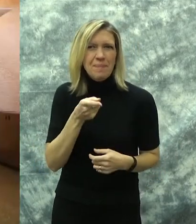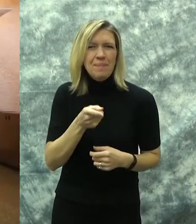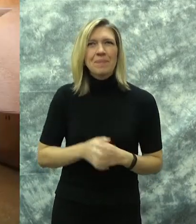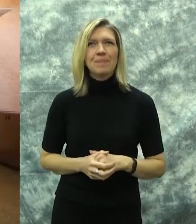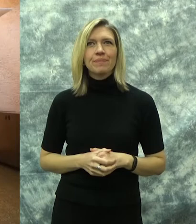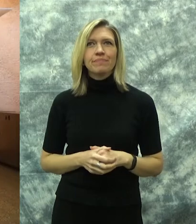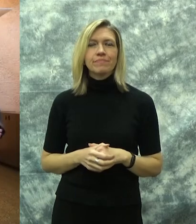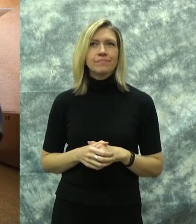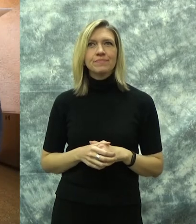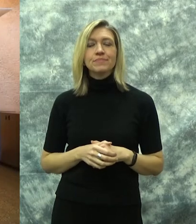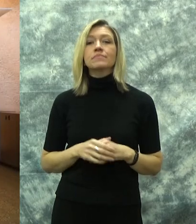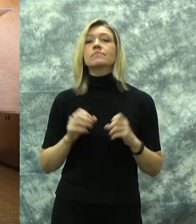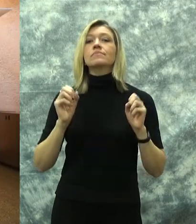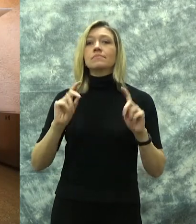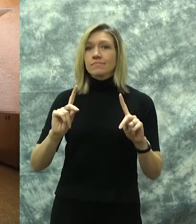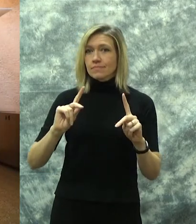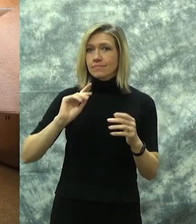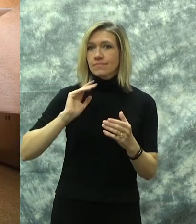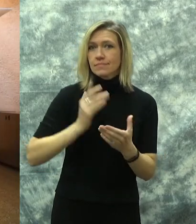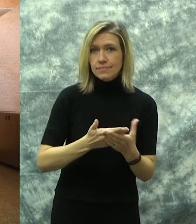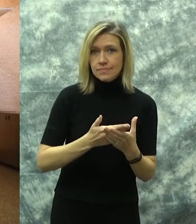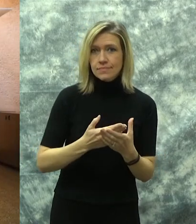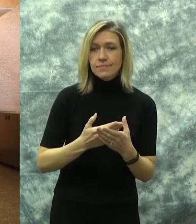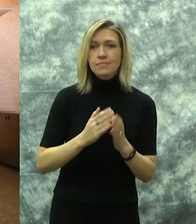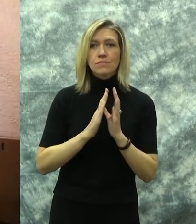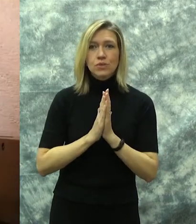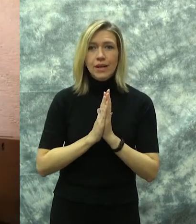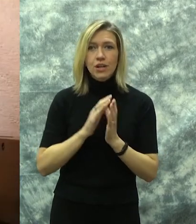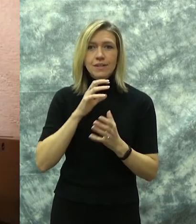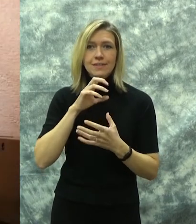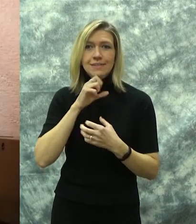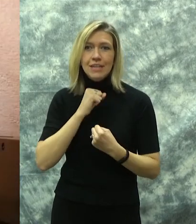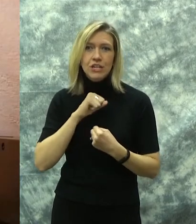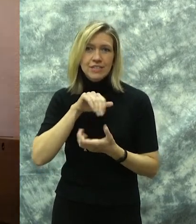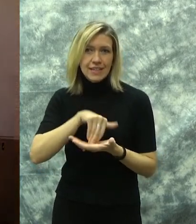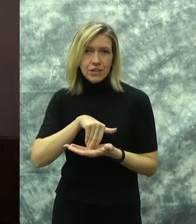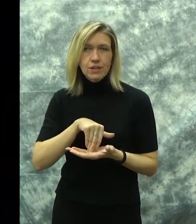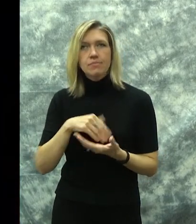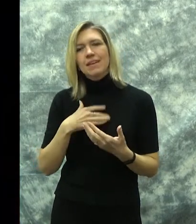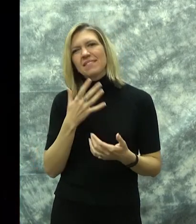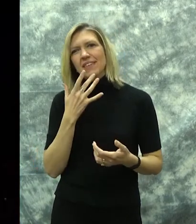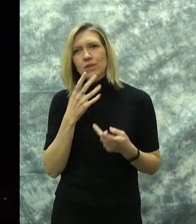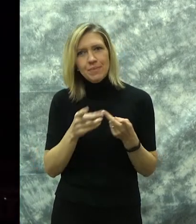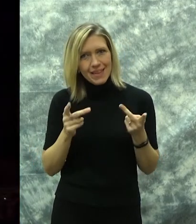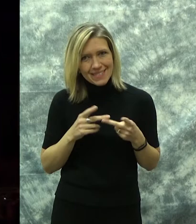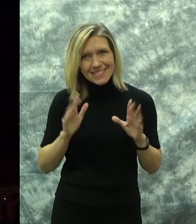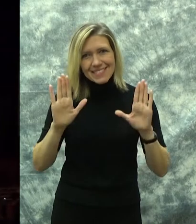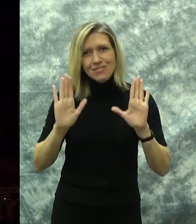so we made it to the Prayer and Care Center, one of my favorite places. Have a great week.